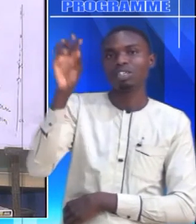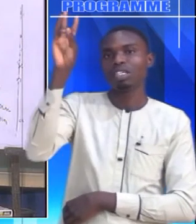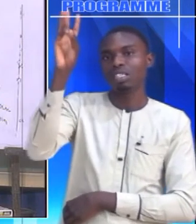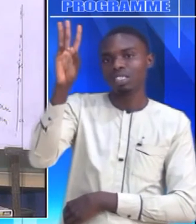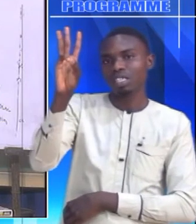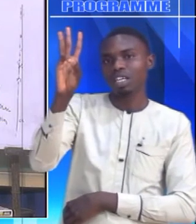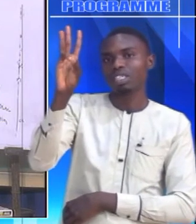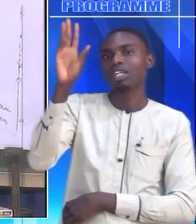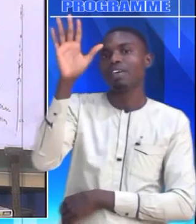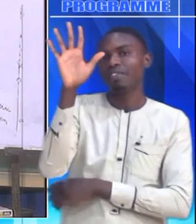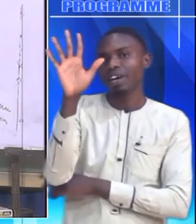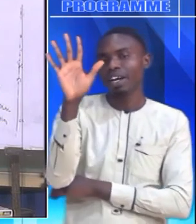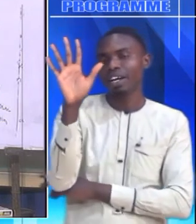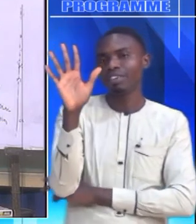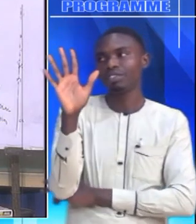65